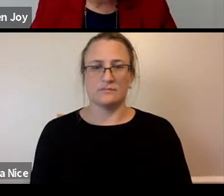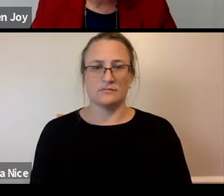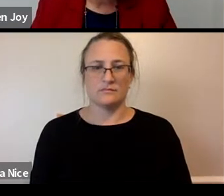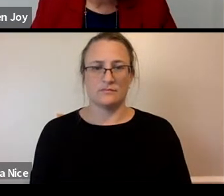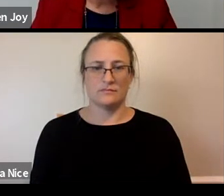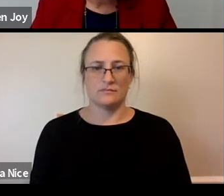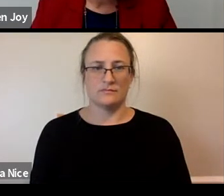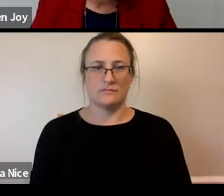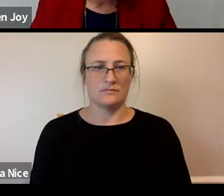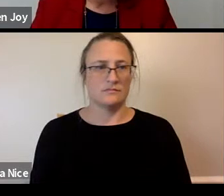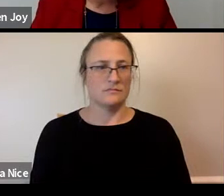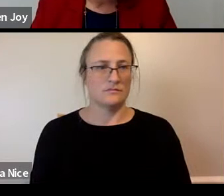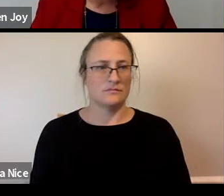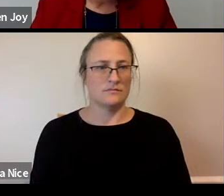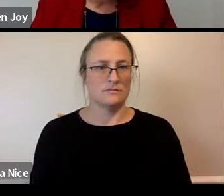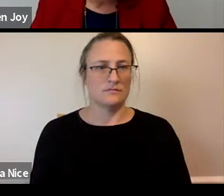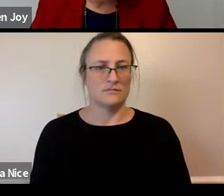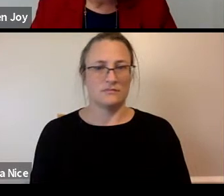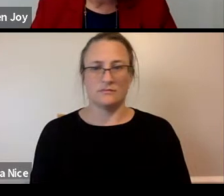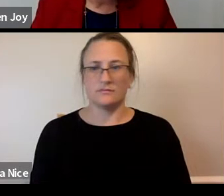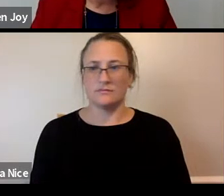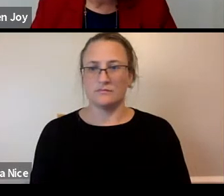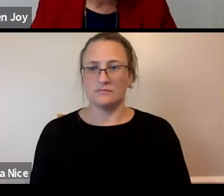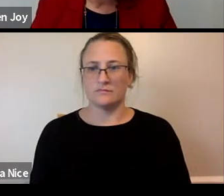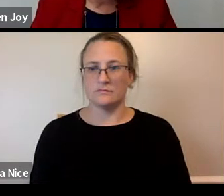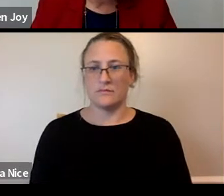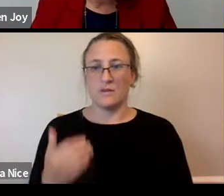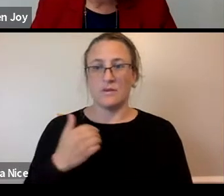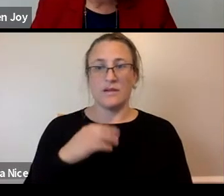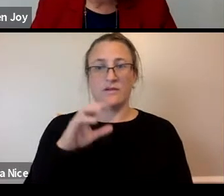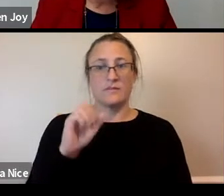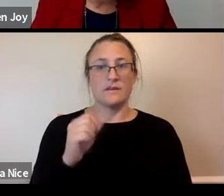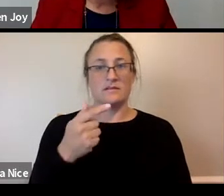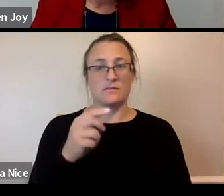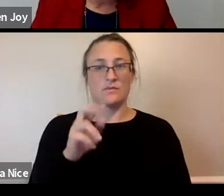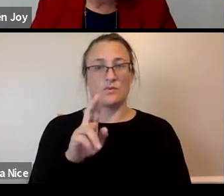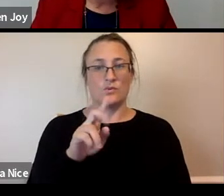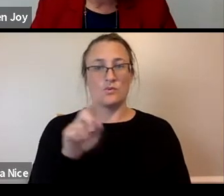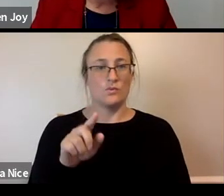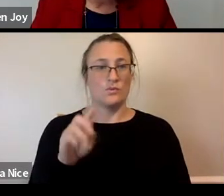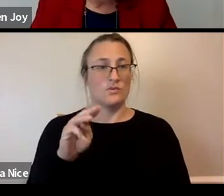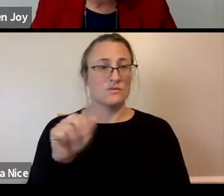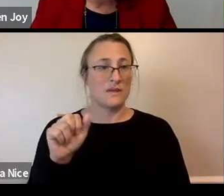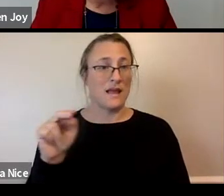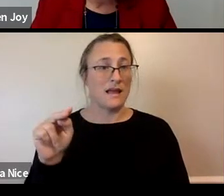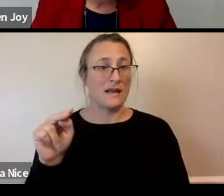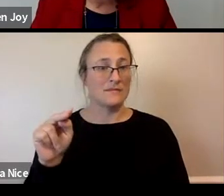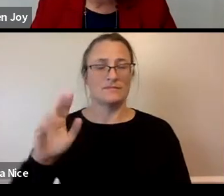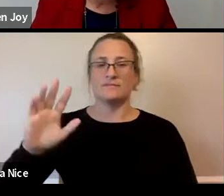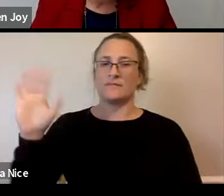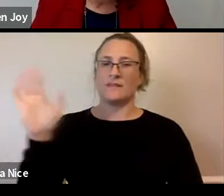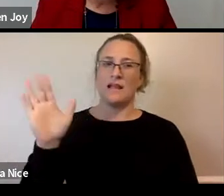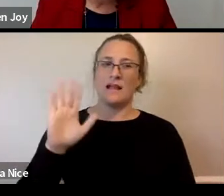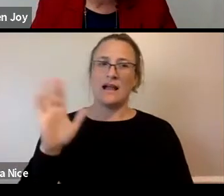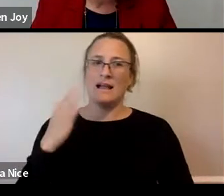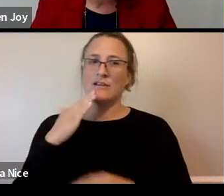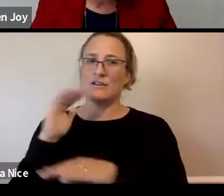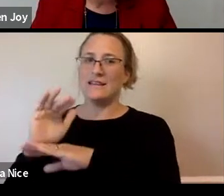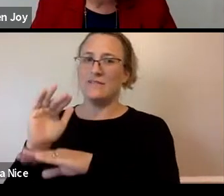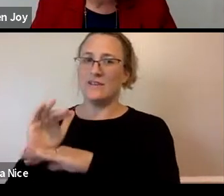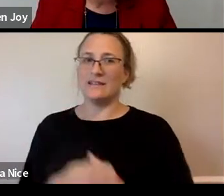Aristi. Oh, we have Ms. Guzman. Hi, good evening. Good